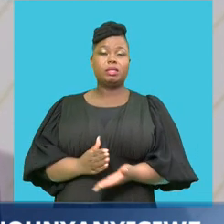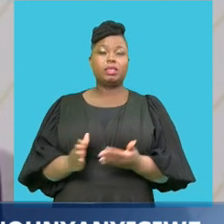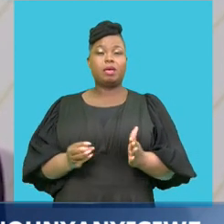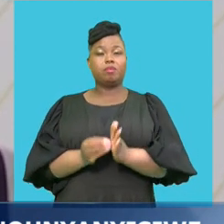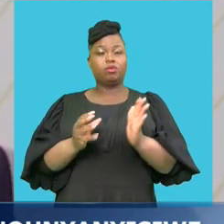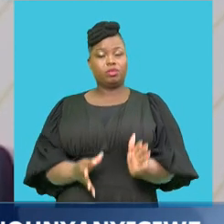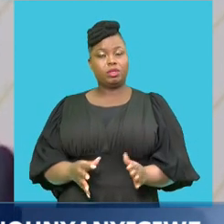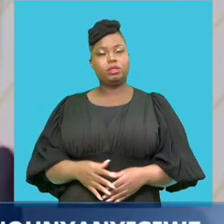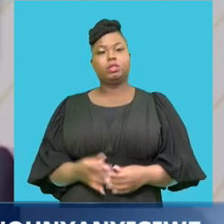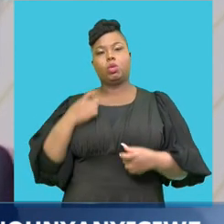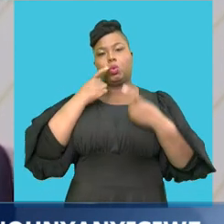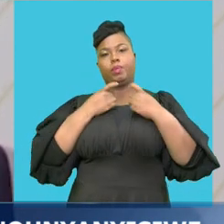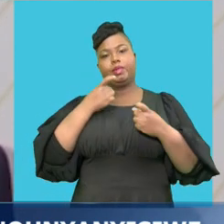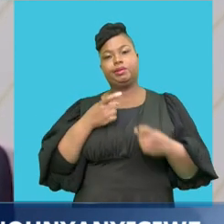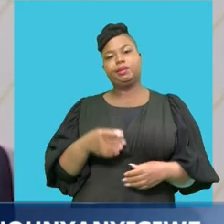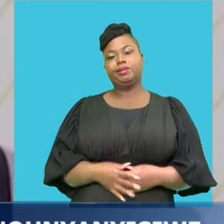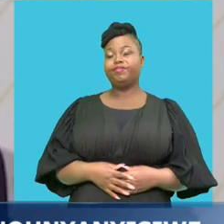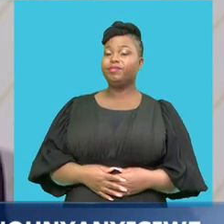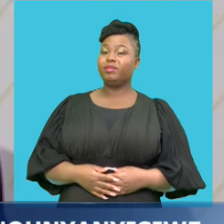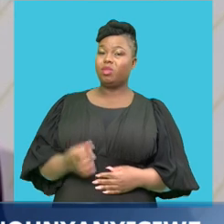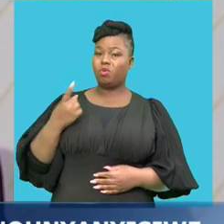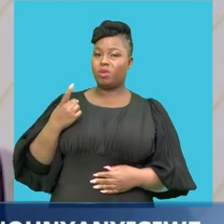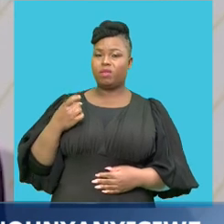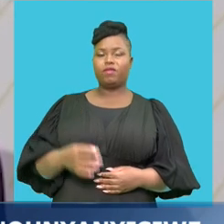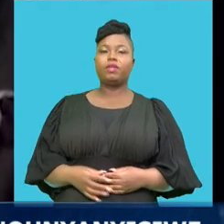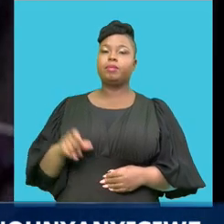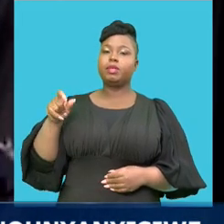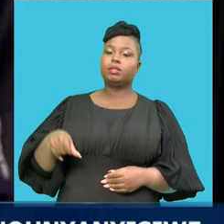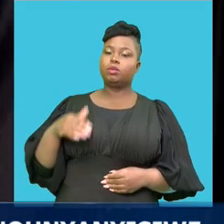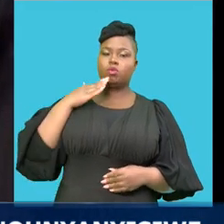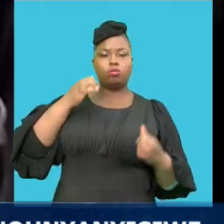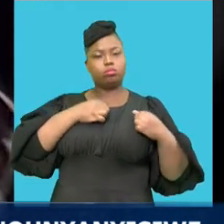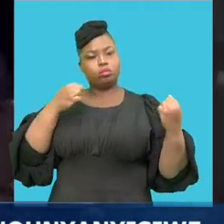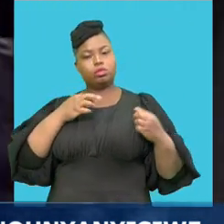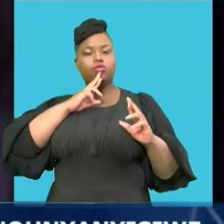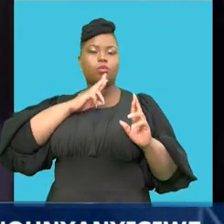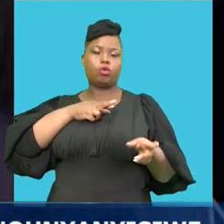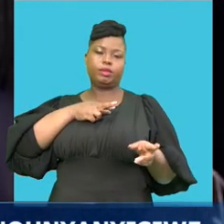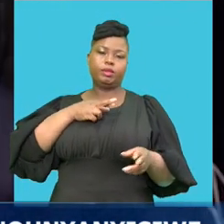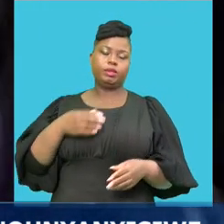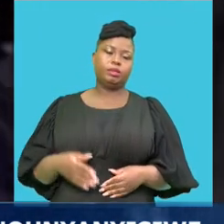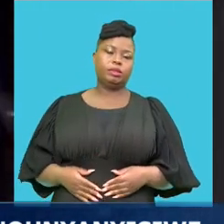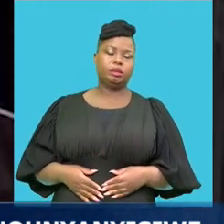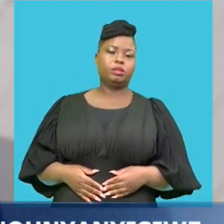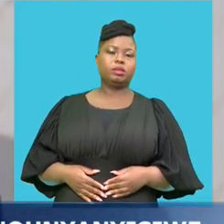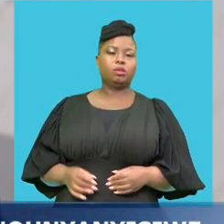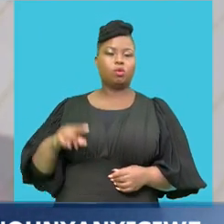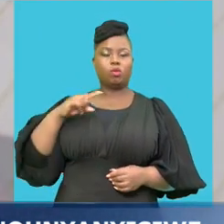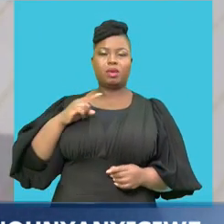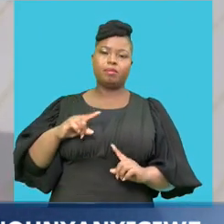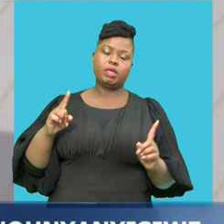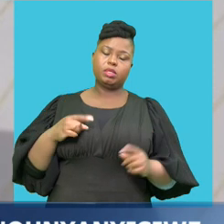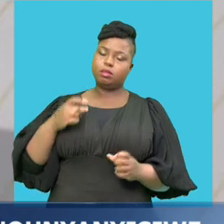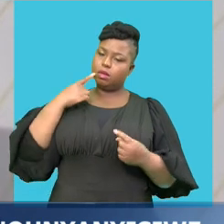of the learners. And one of the whistleblowers came forward. She got victimized, but she did